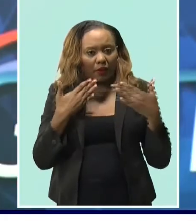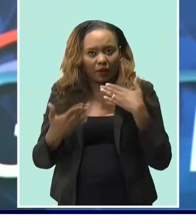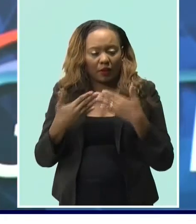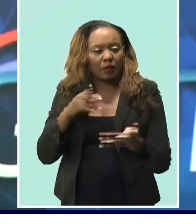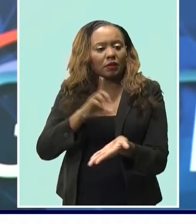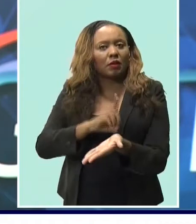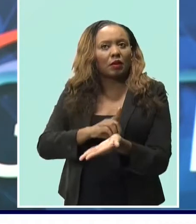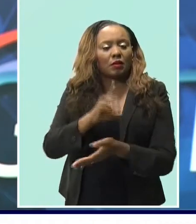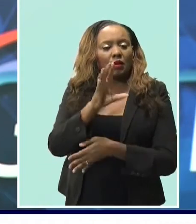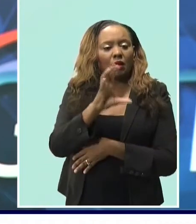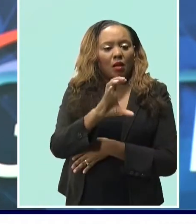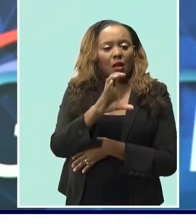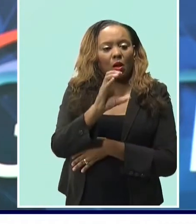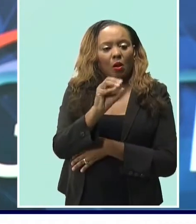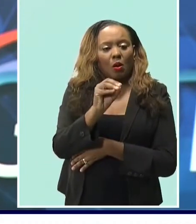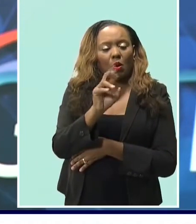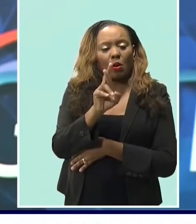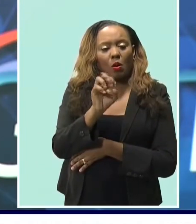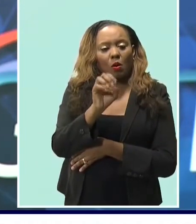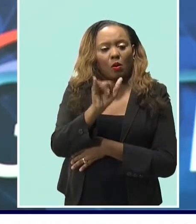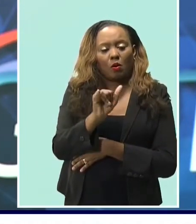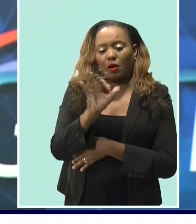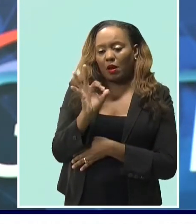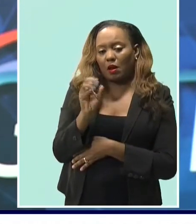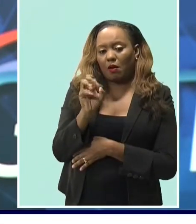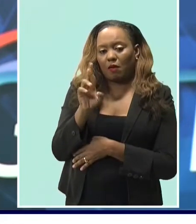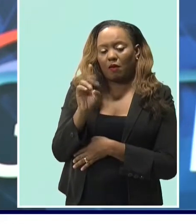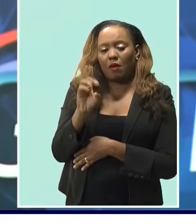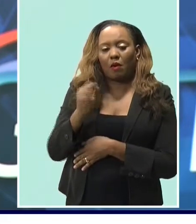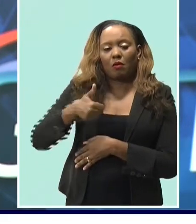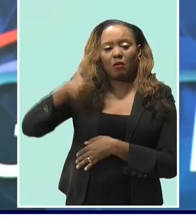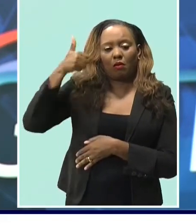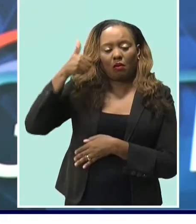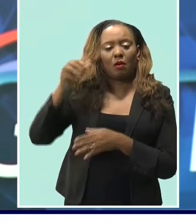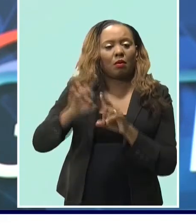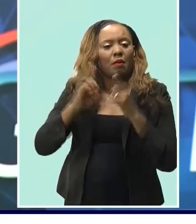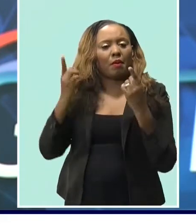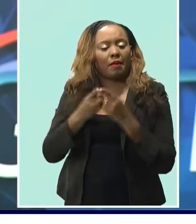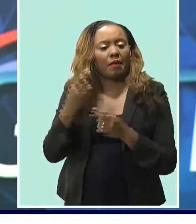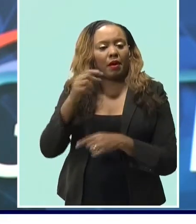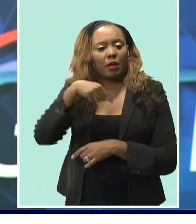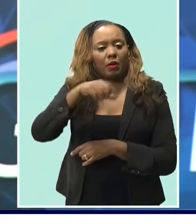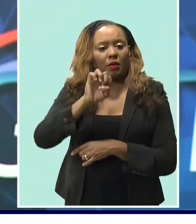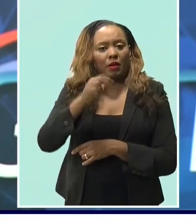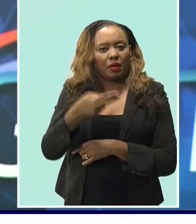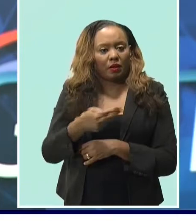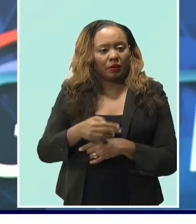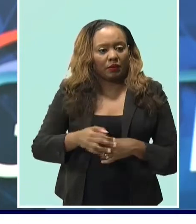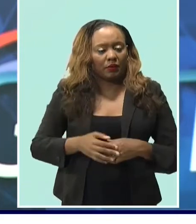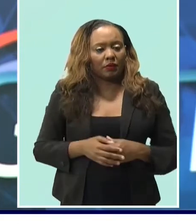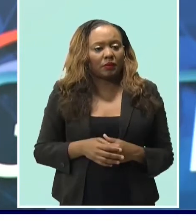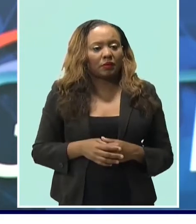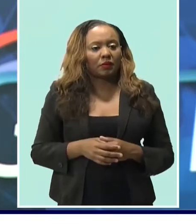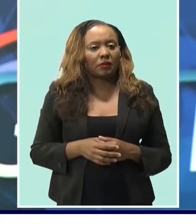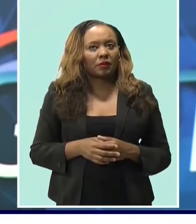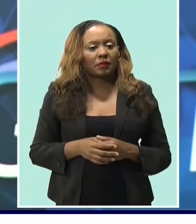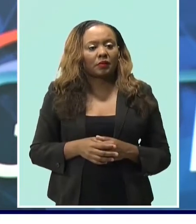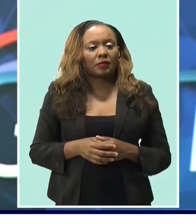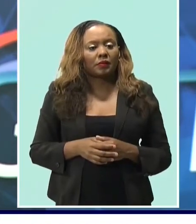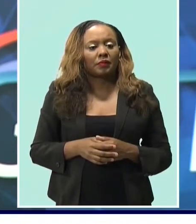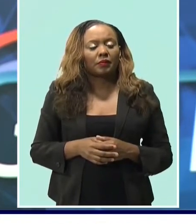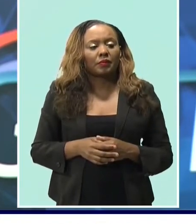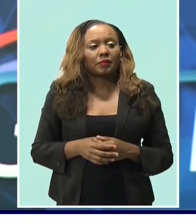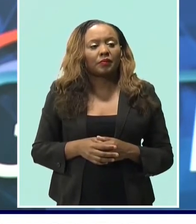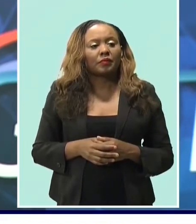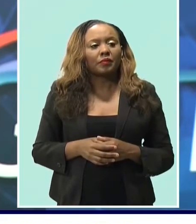the head of infectious diseases program at the Queen Elizabeth Hospital, there speaking with us. Prime Minister